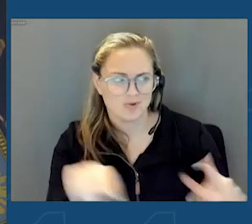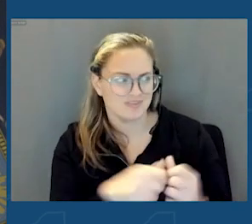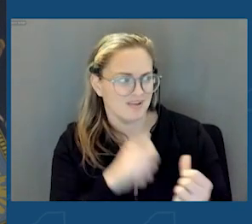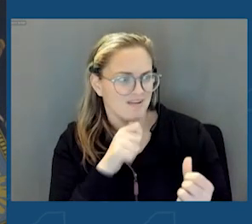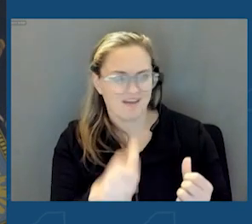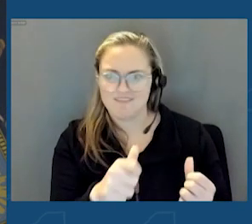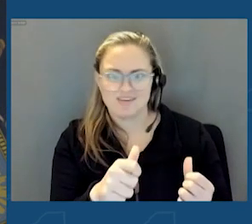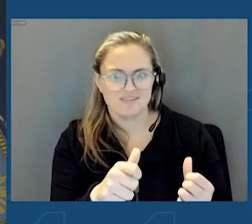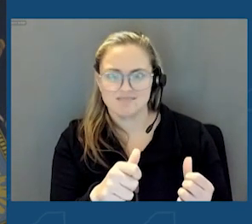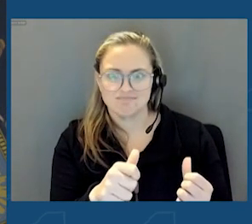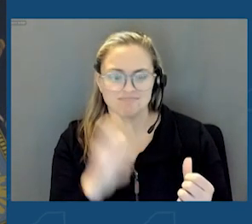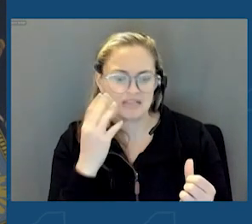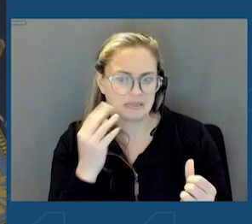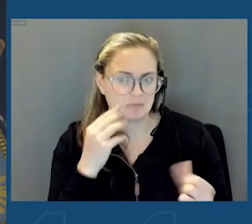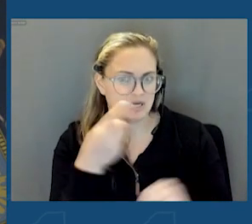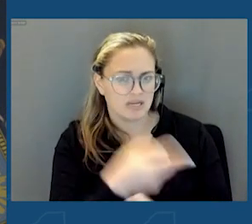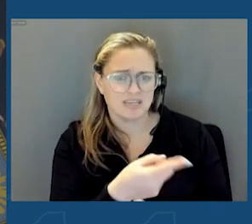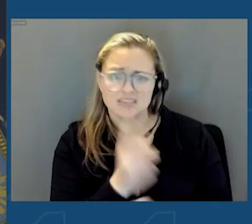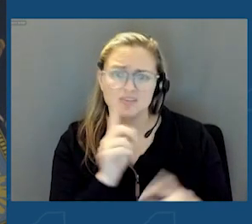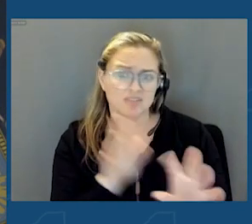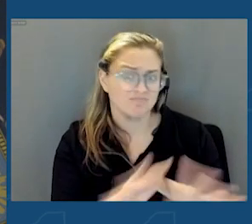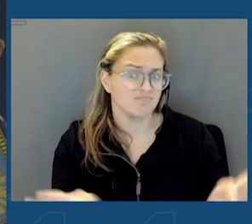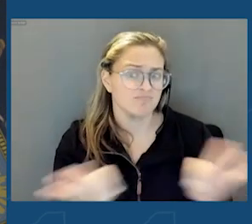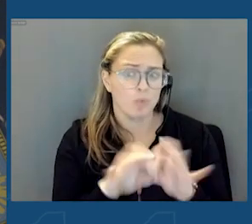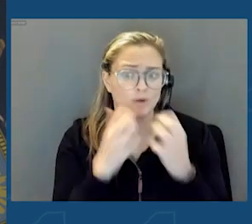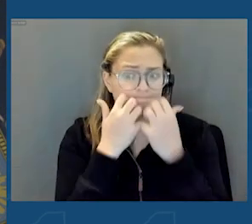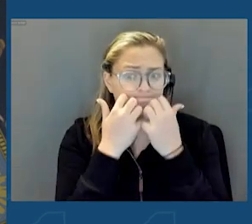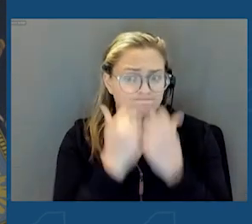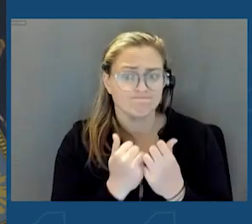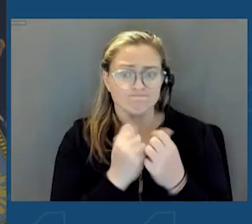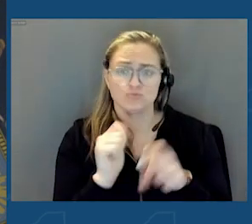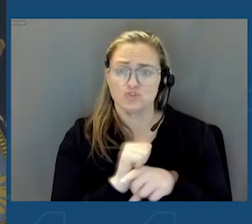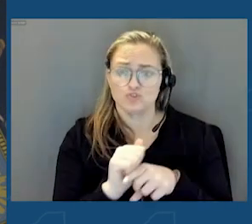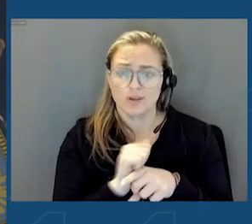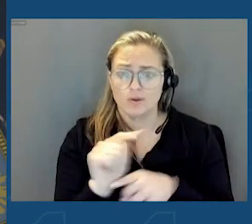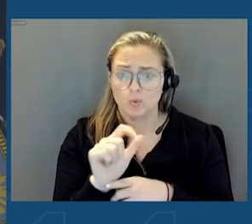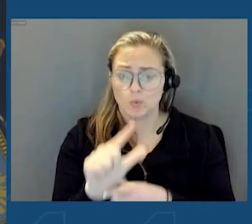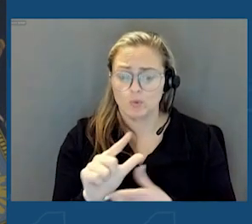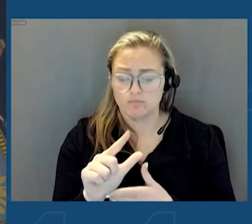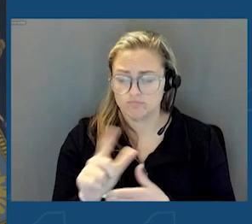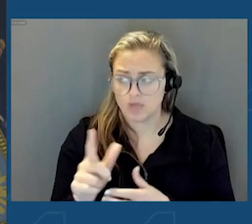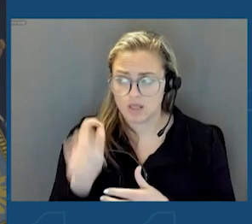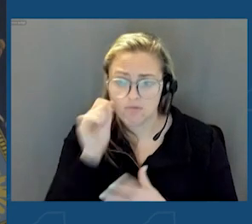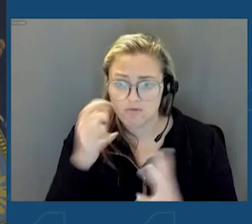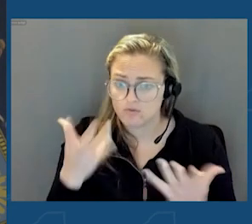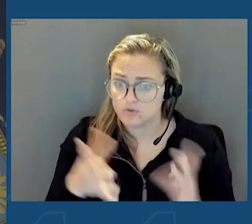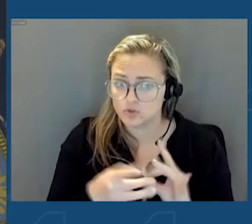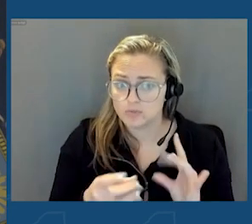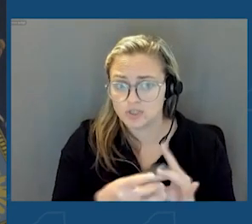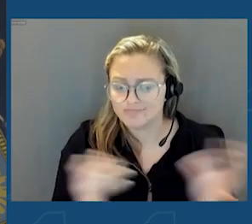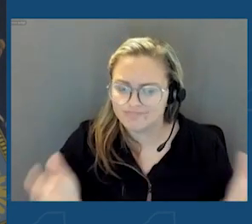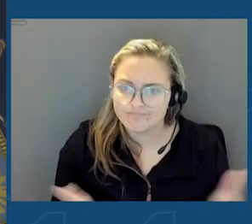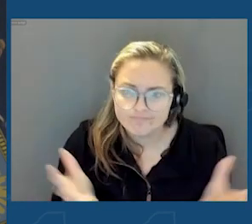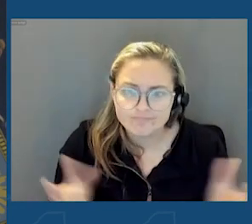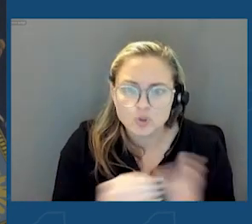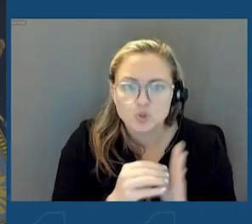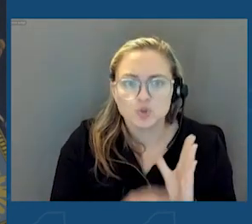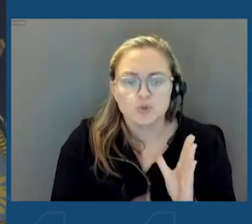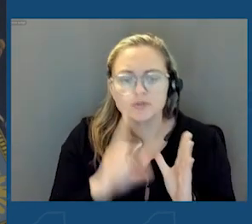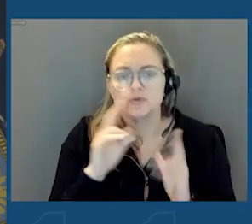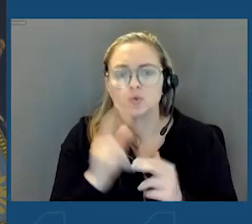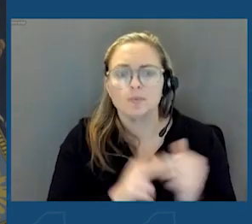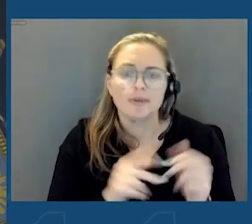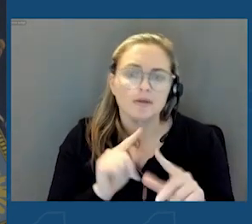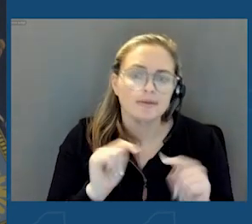simulation experience. It is a valued training tool. And as the governor mentioned, it encourages students to build